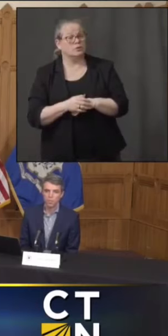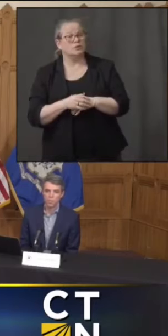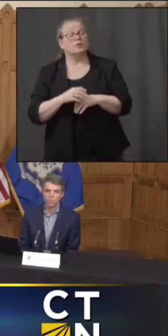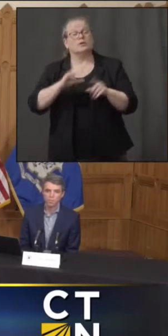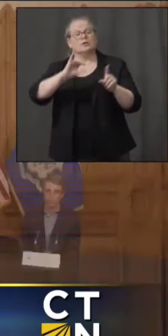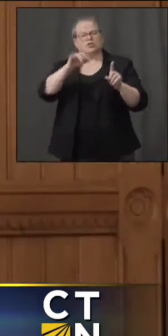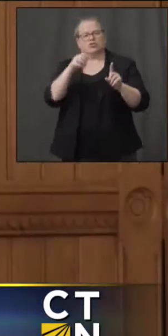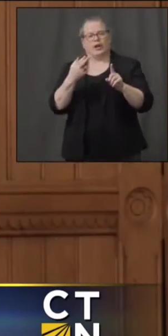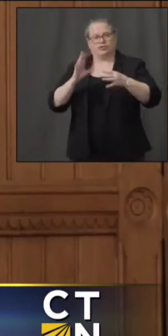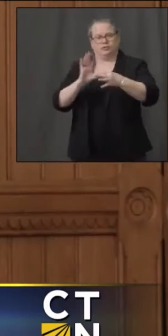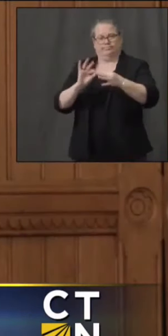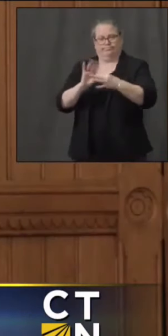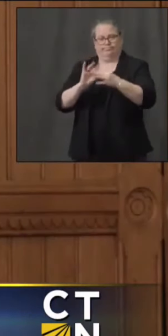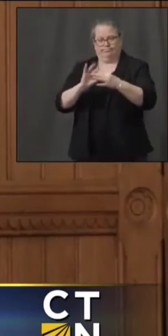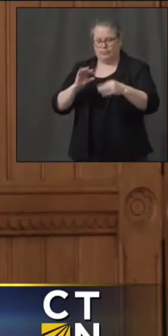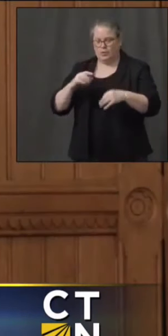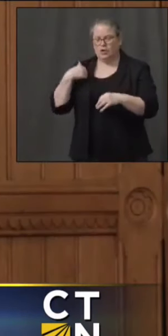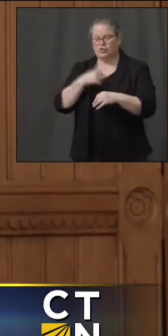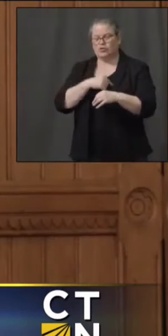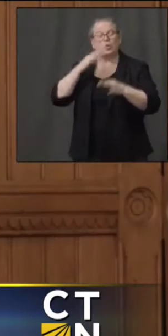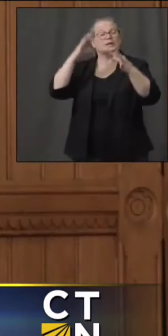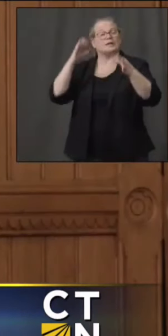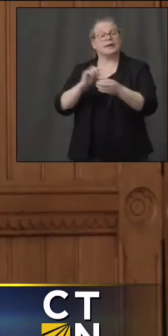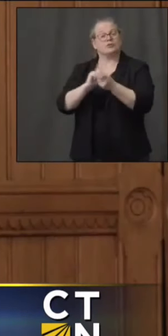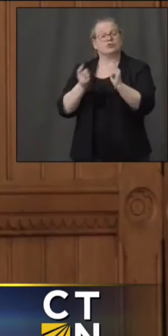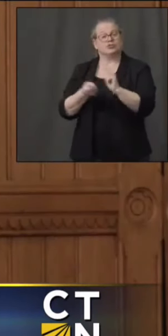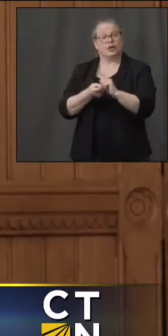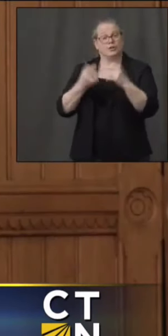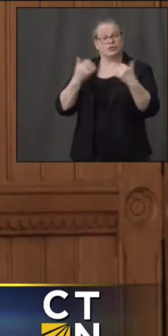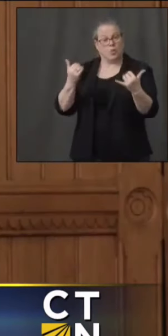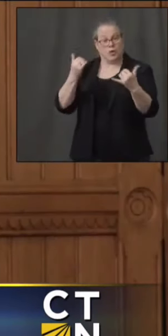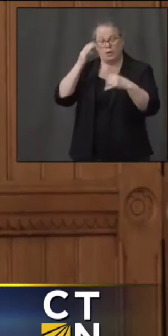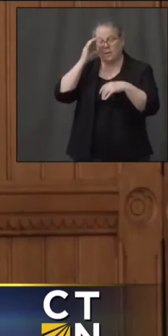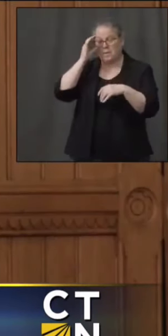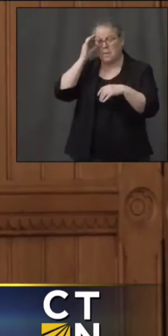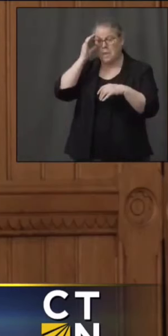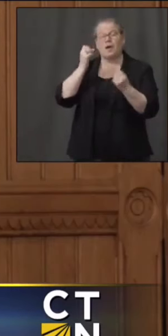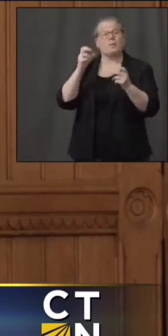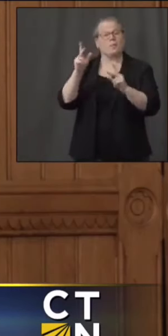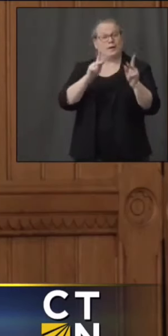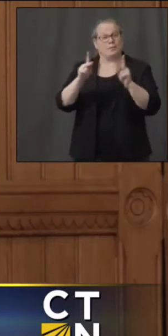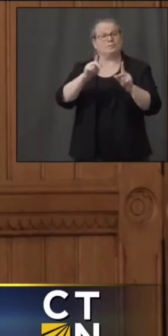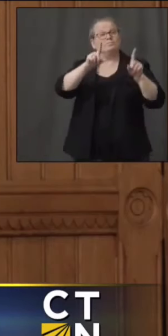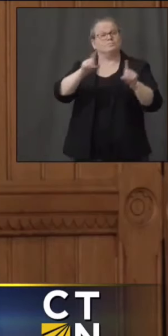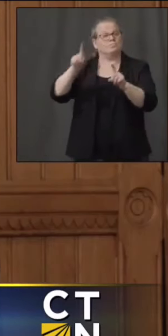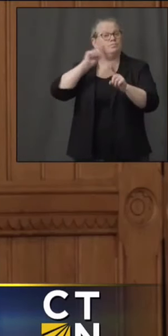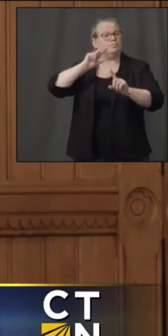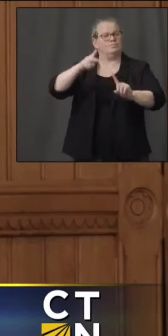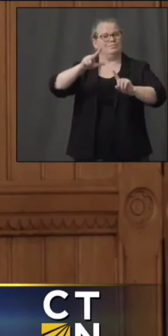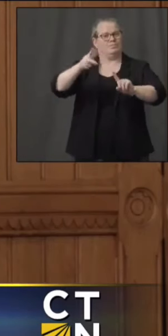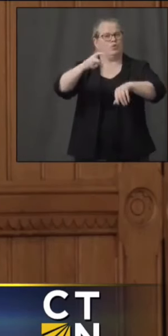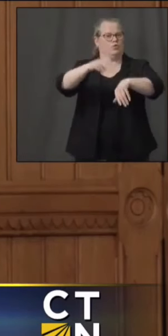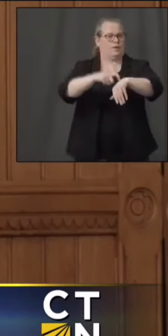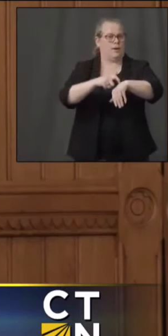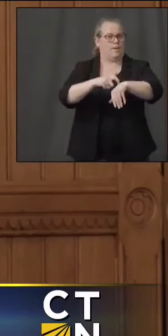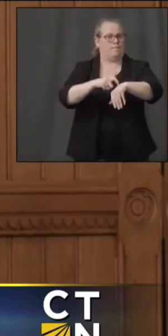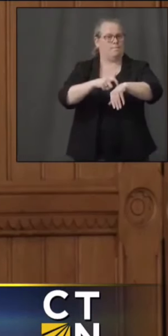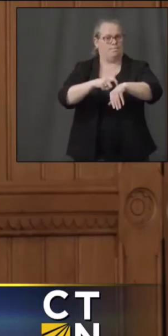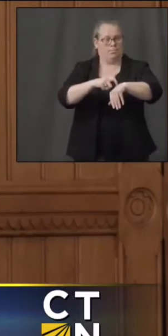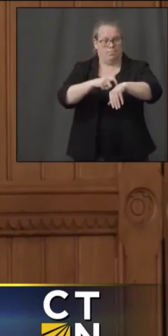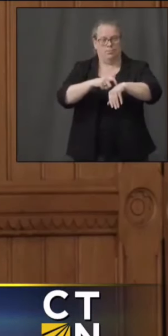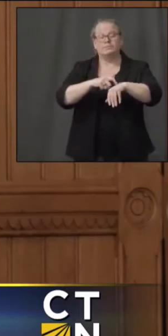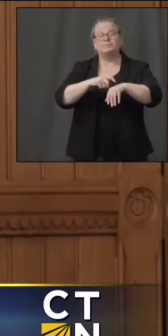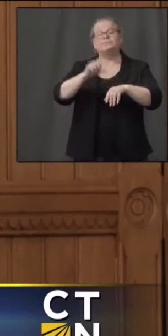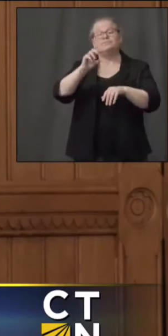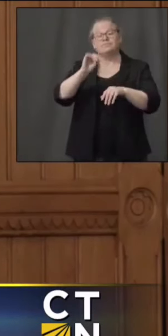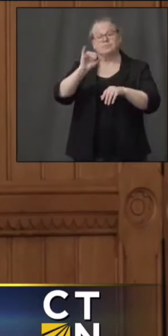quickly. So we decided to make that change because we're now at a phase in this where many people are being tested for the second or third time. And so by making this change,